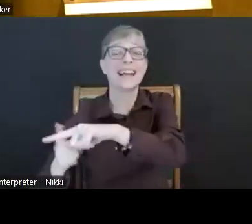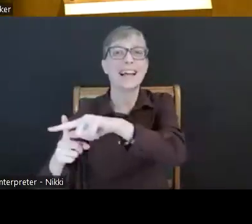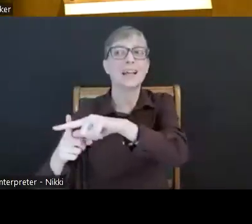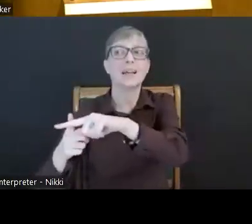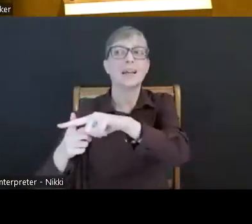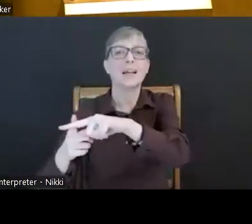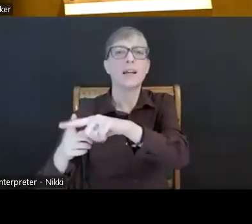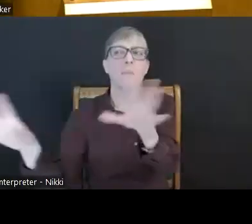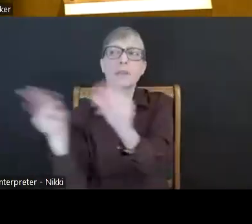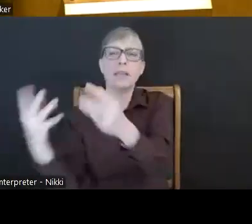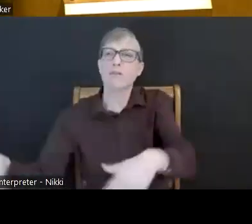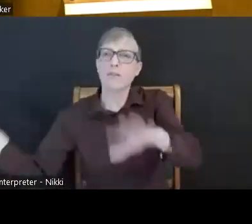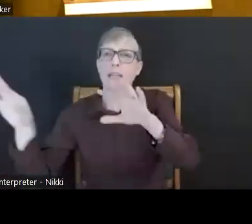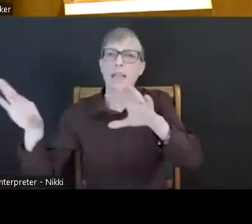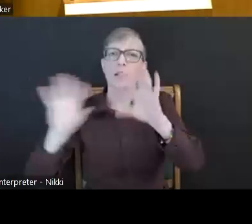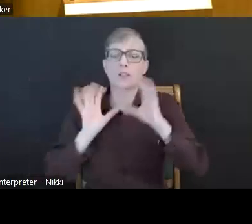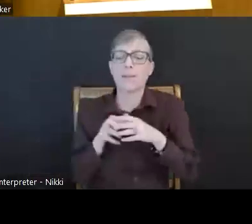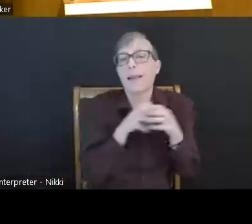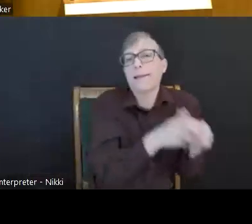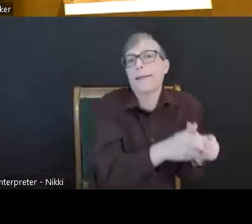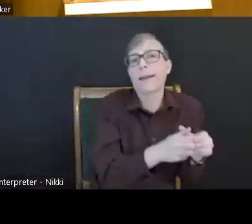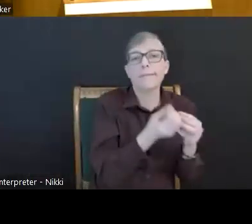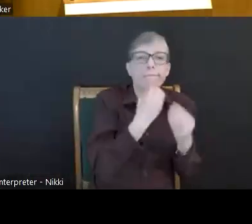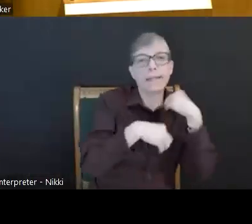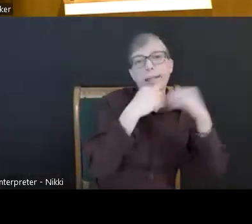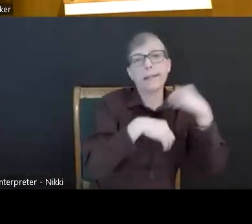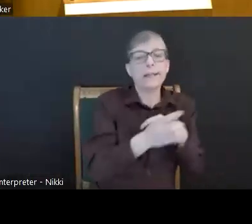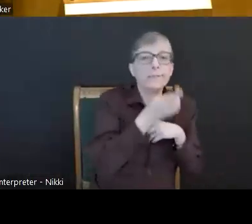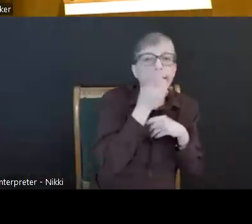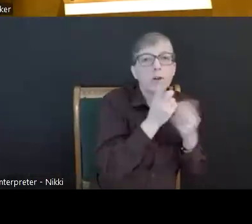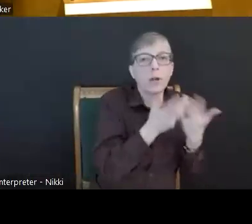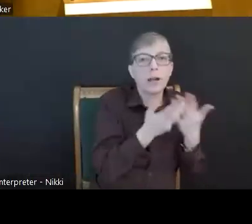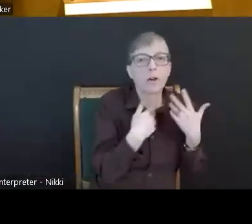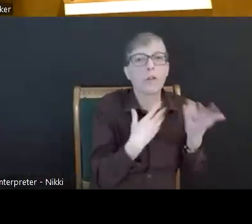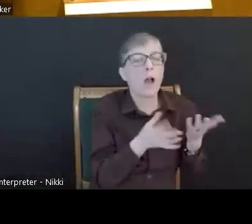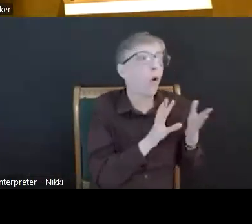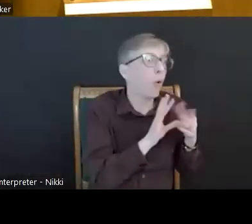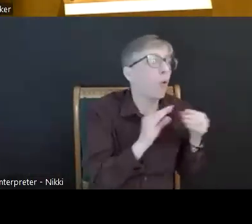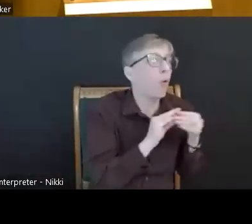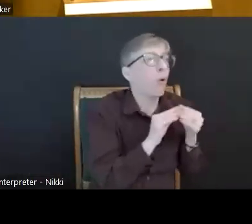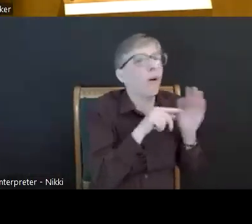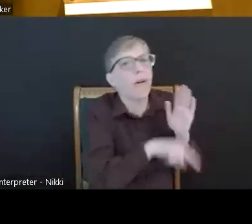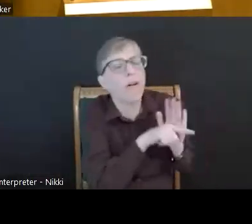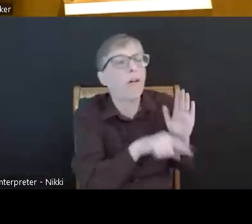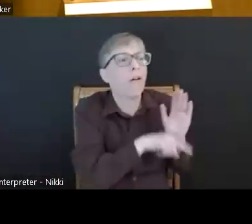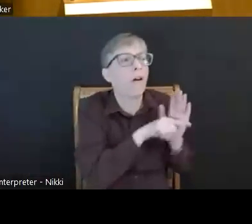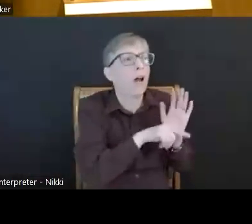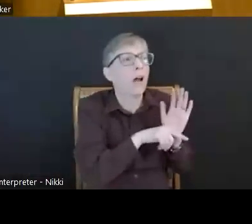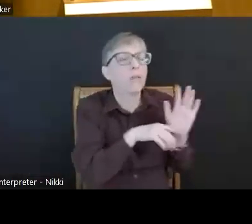about that at the meeting? It was almost like you don't discuss this there. So it's